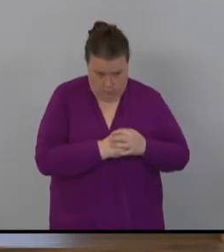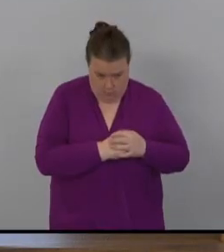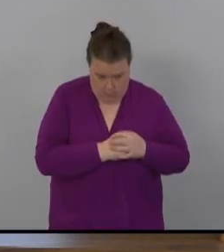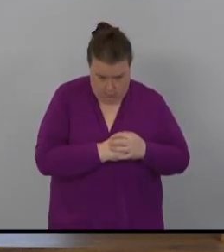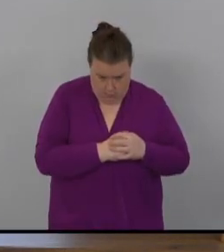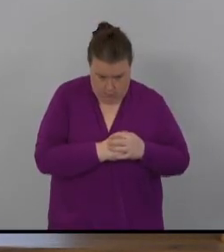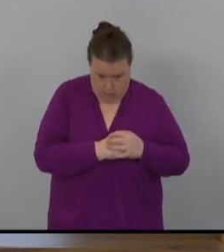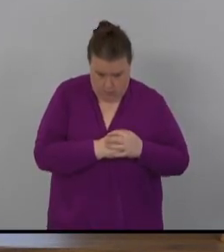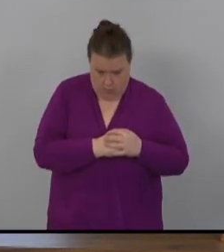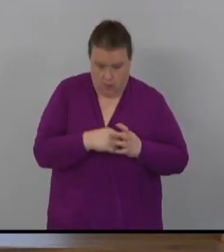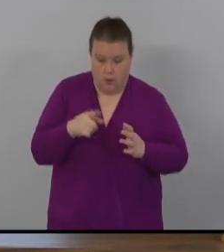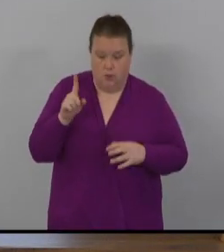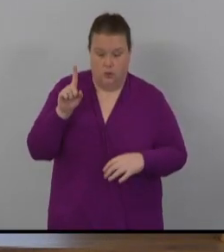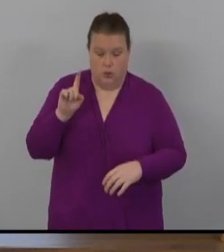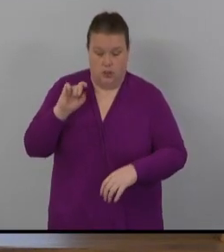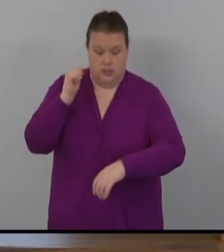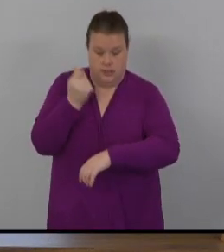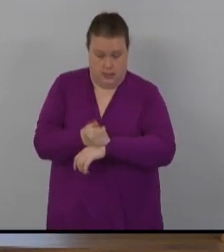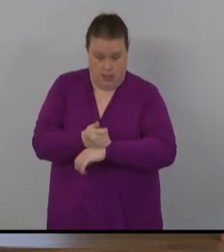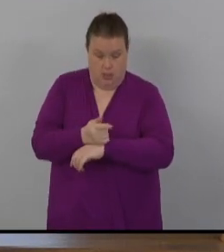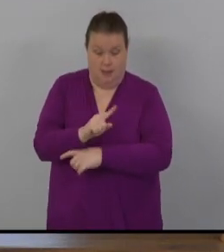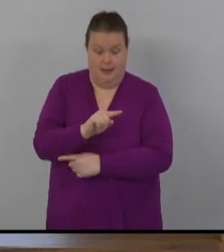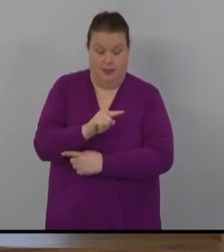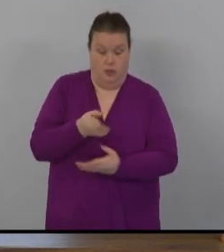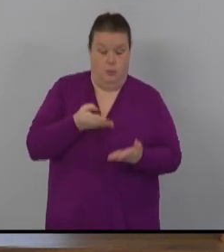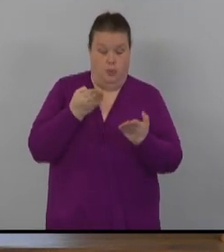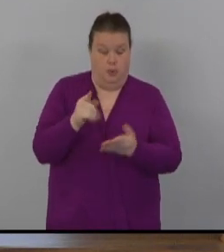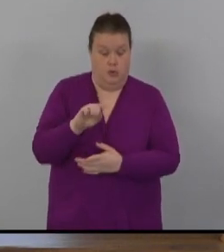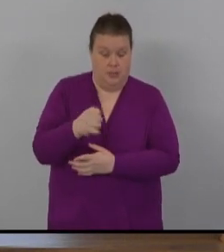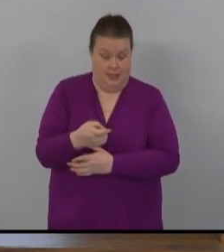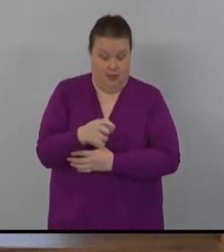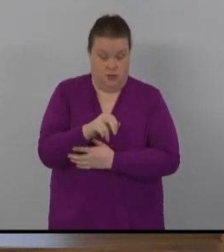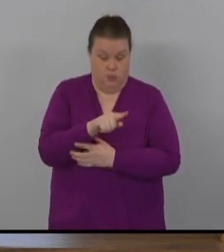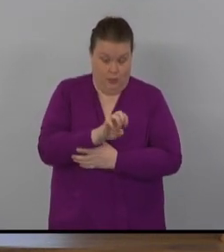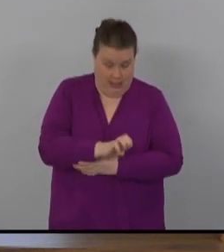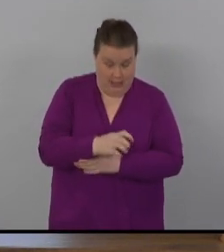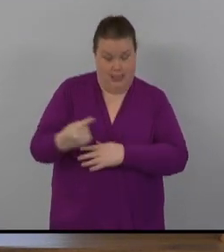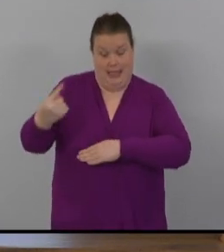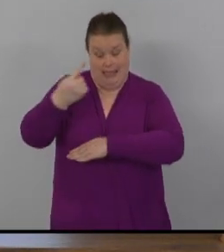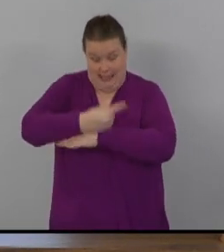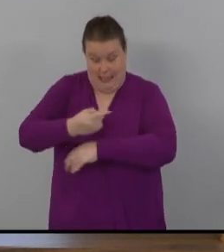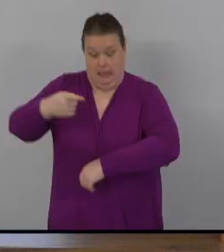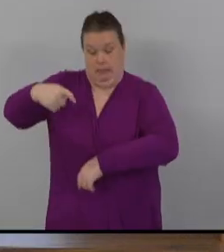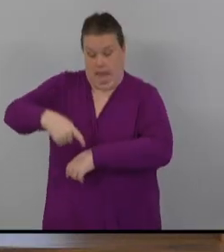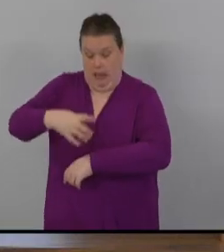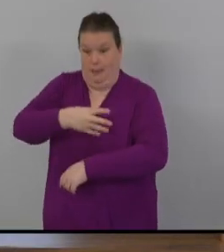date, time, and place for the public meeting presented by Cheryl Davis.